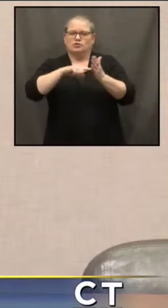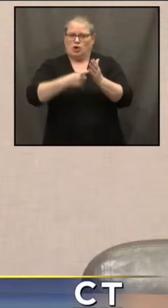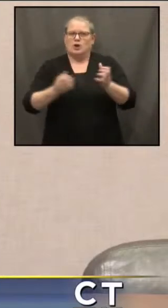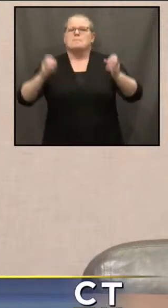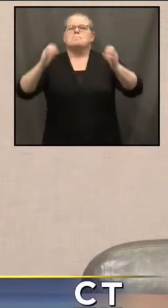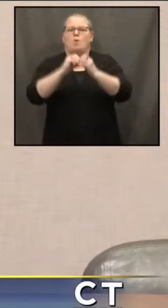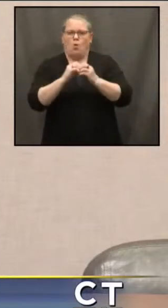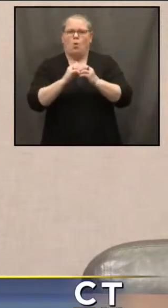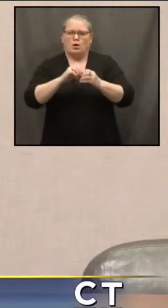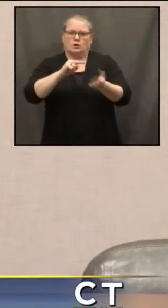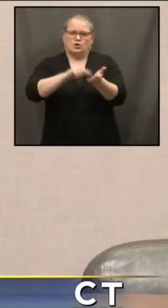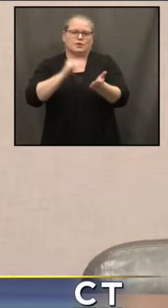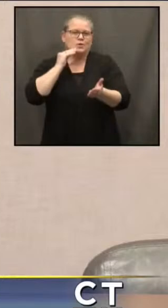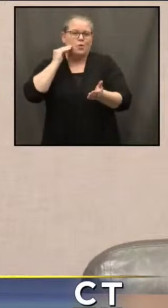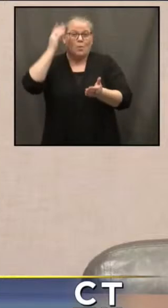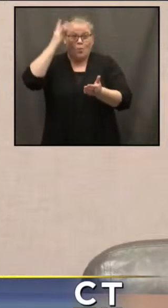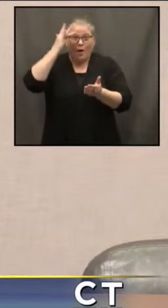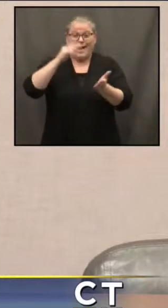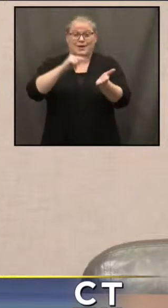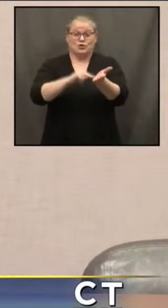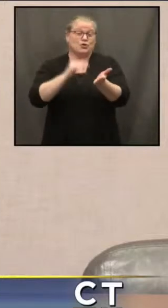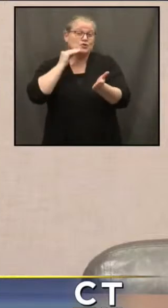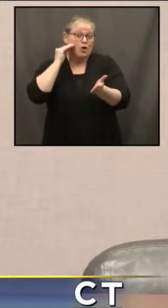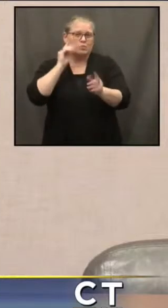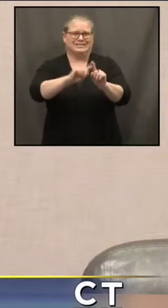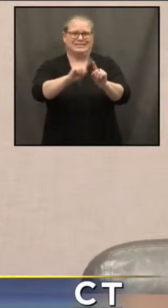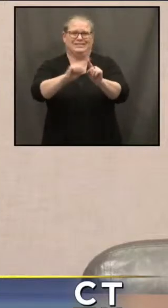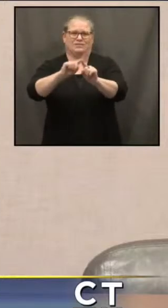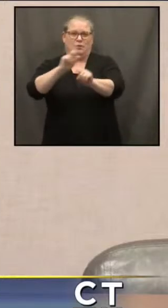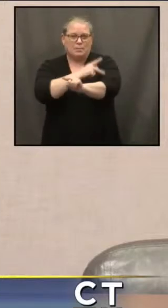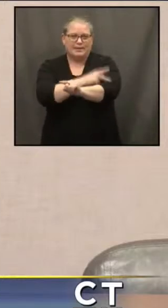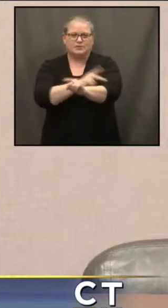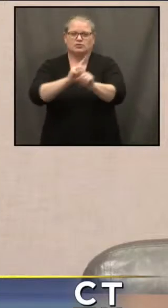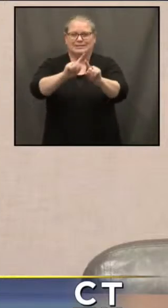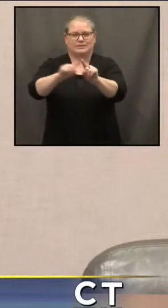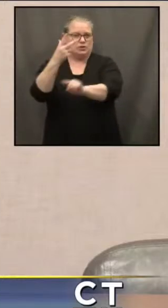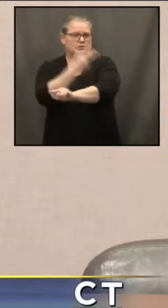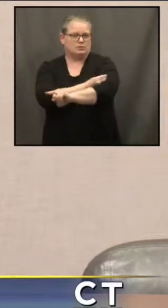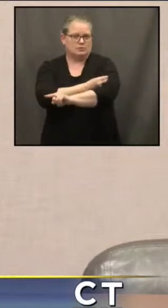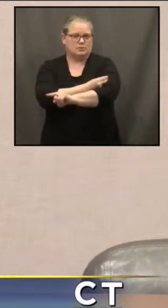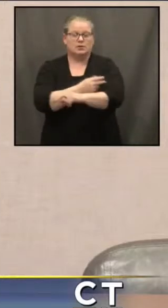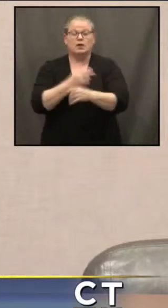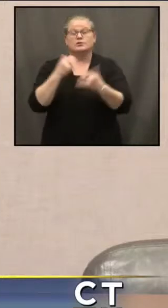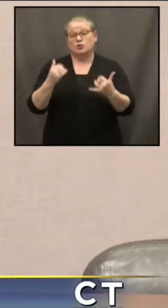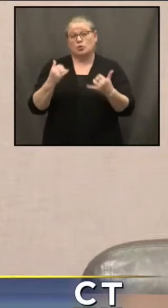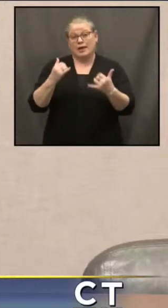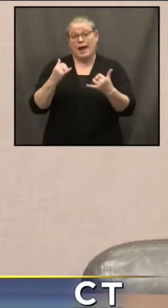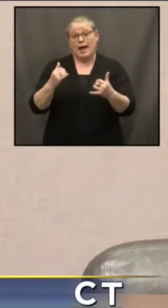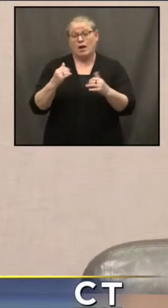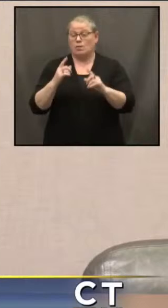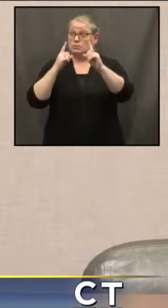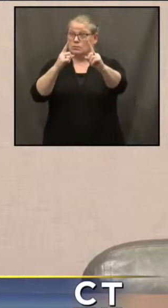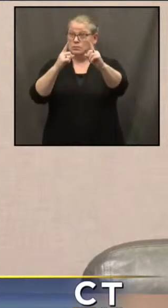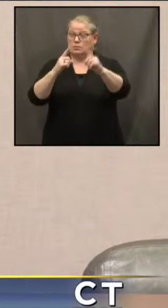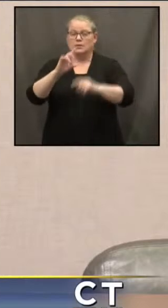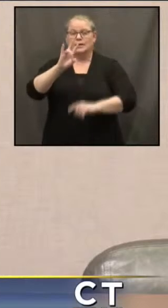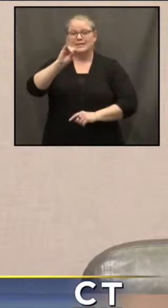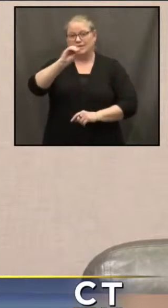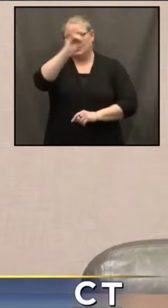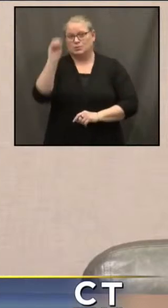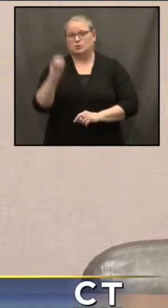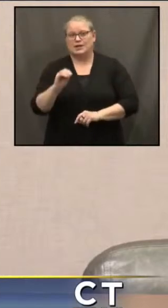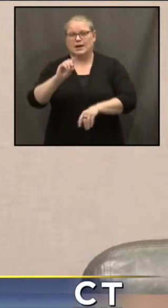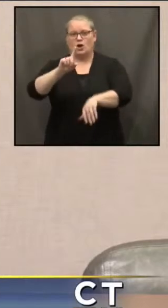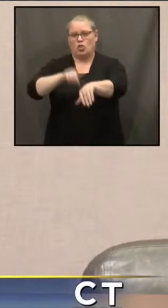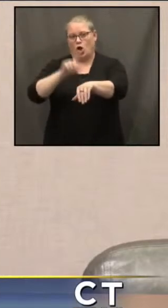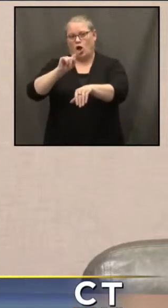what I can tell you is that we are on target for 70% of long-term care facilities in the state of Connecticut